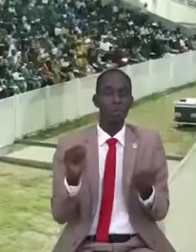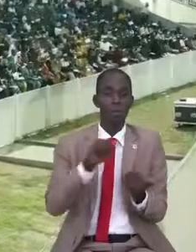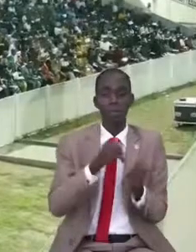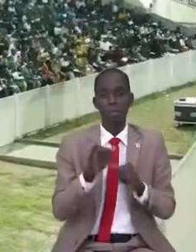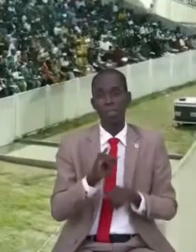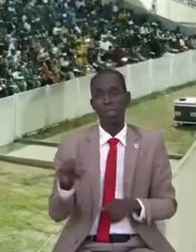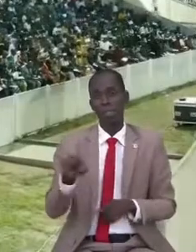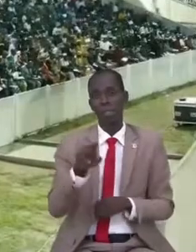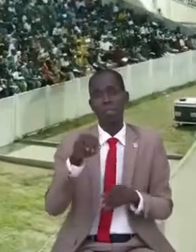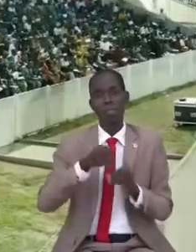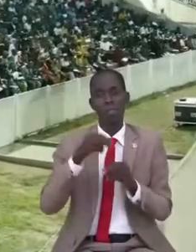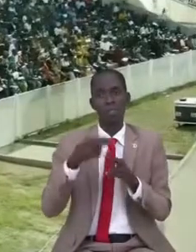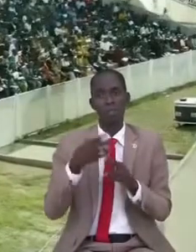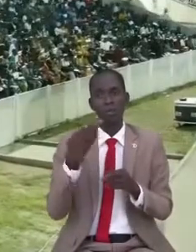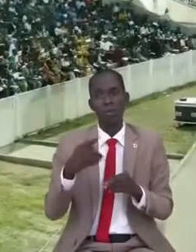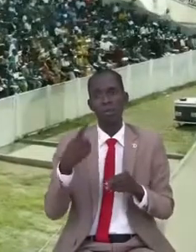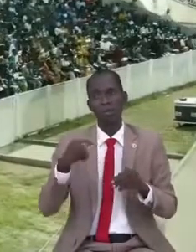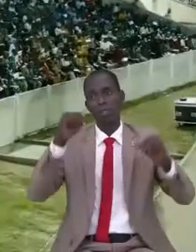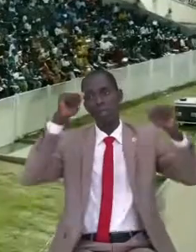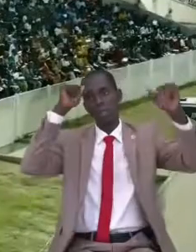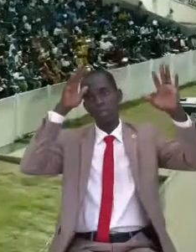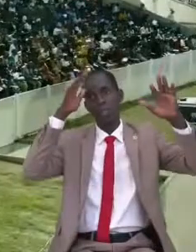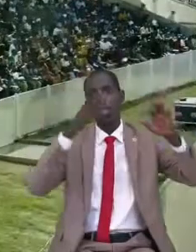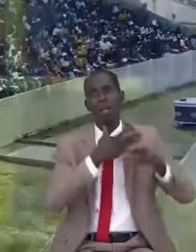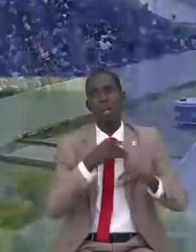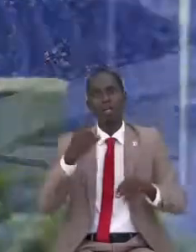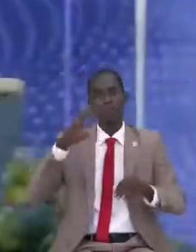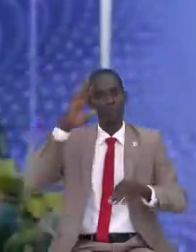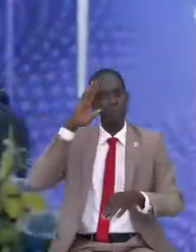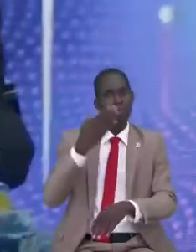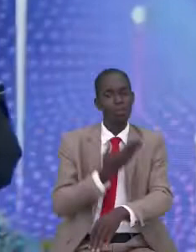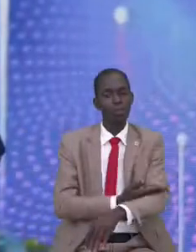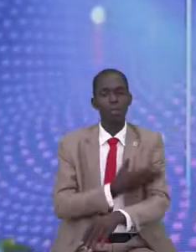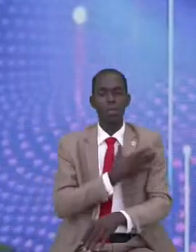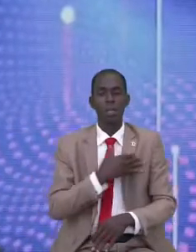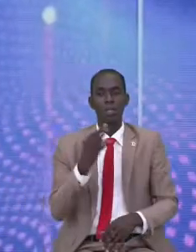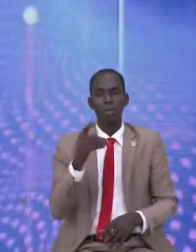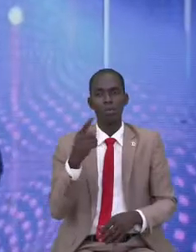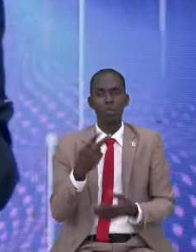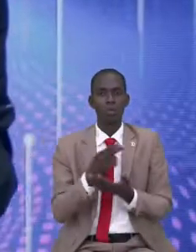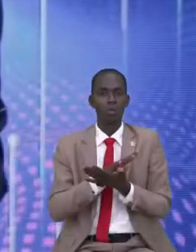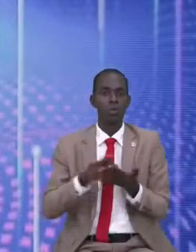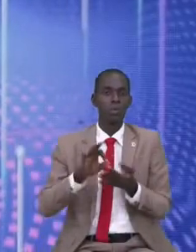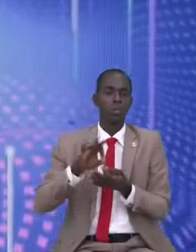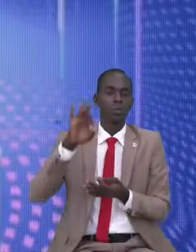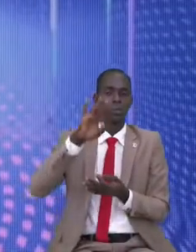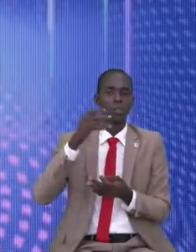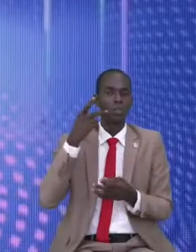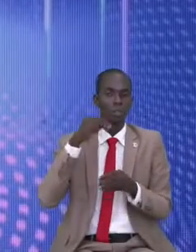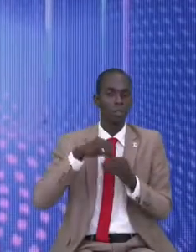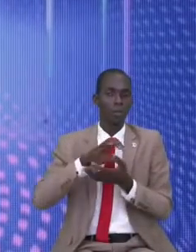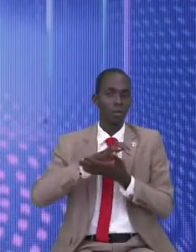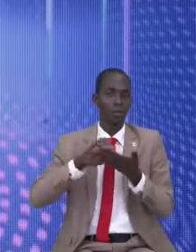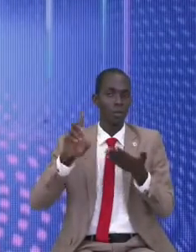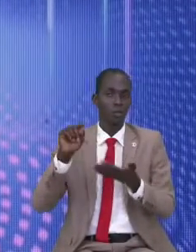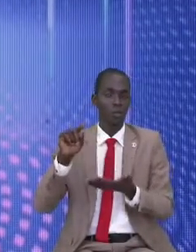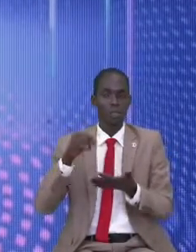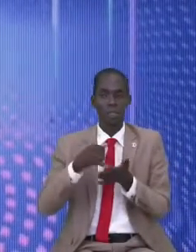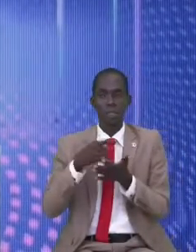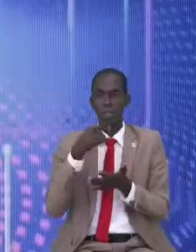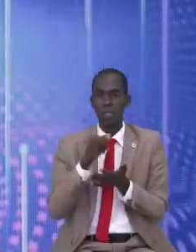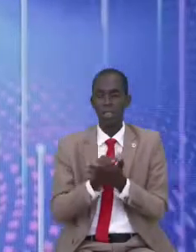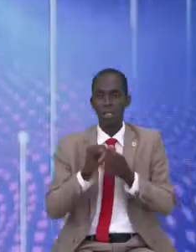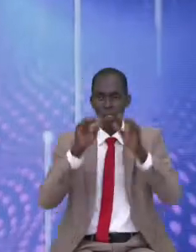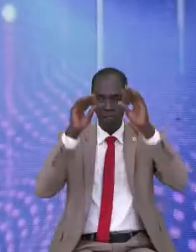Father and of the Son and of the Holy Ghost. Look at verse 20. Verse 20 says,